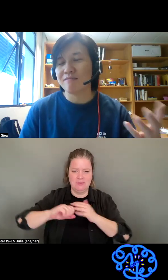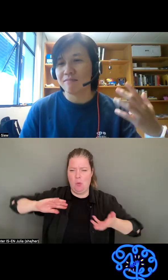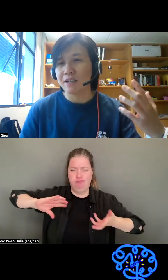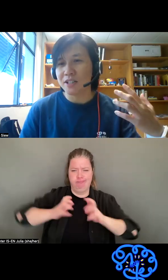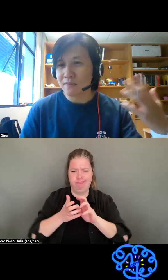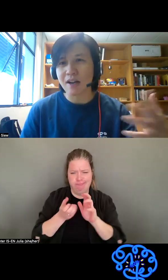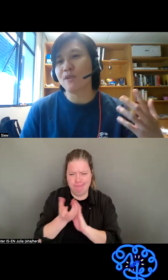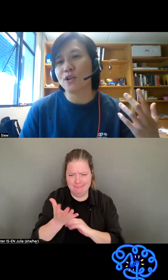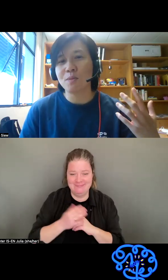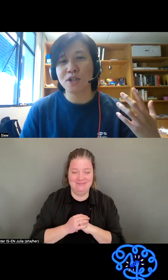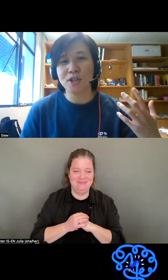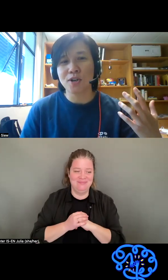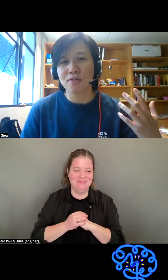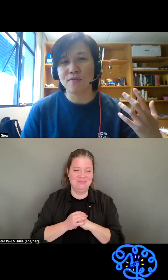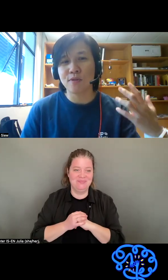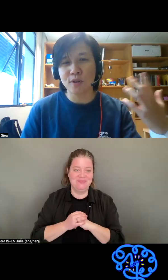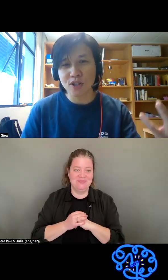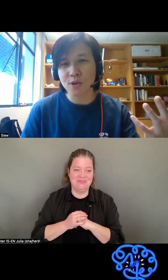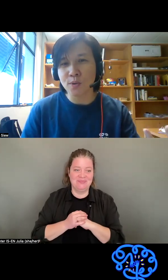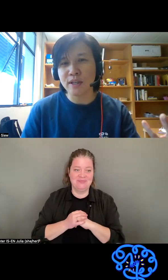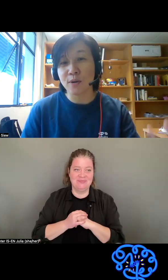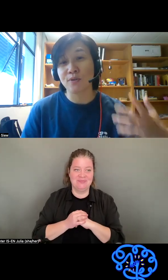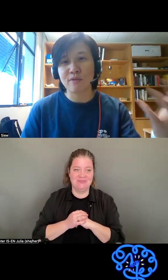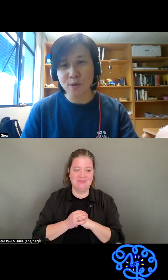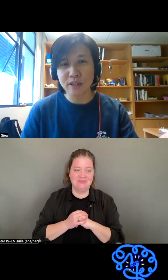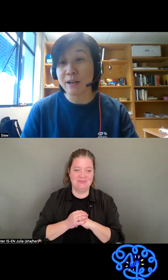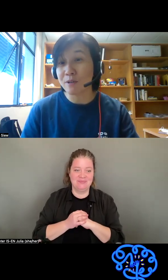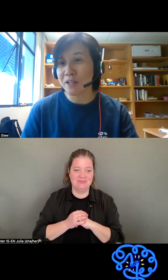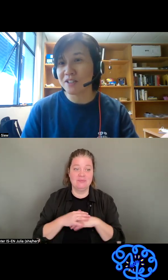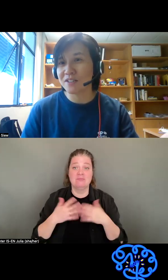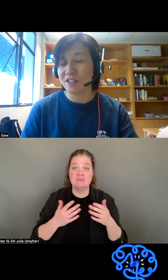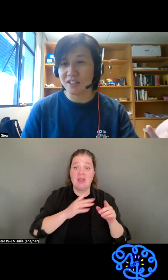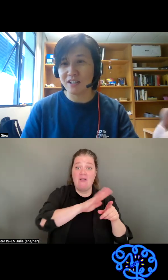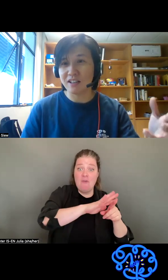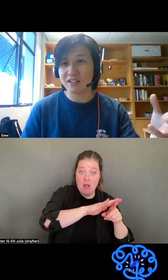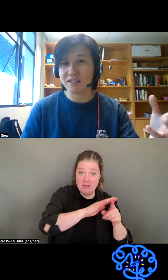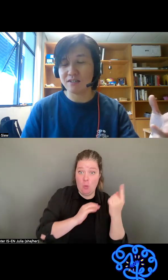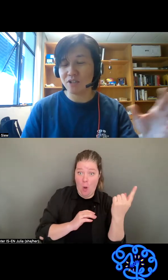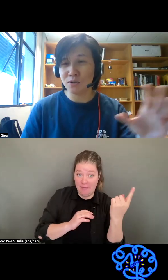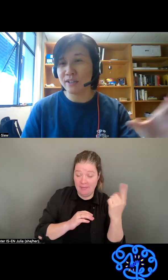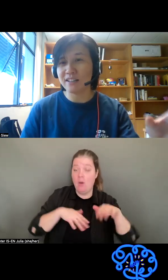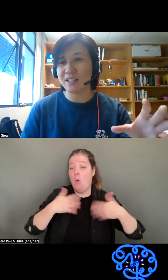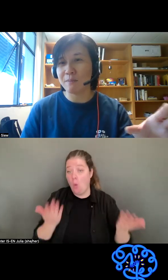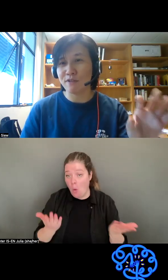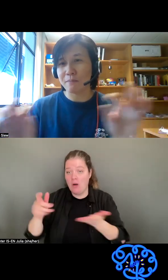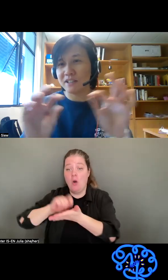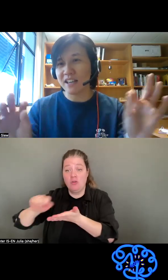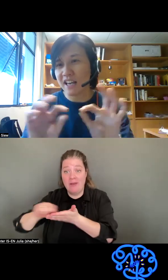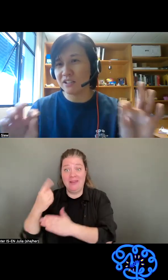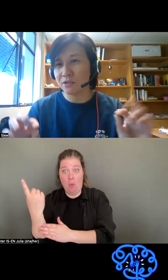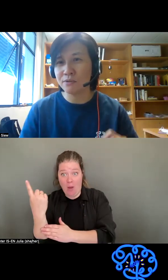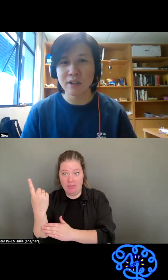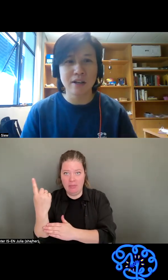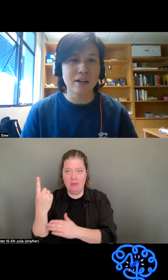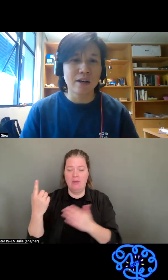these survive the contribution of phonological only and orthographic only network measures, suggesting that you don't get the same effect by just